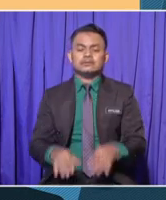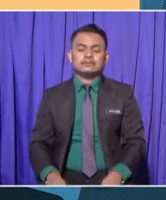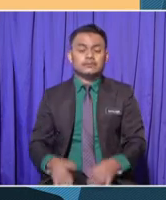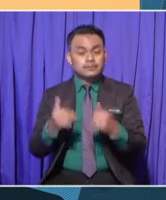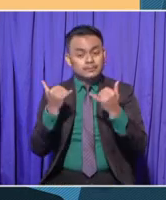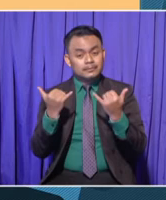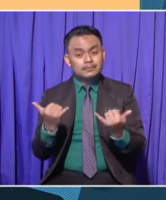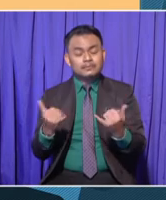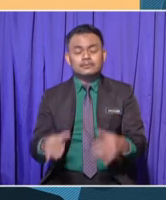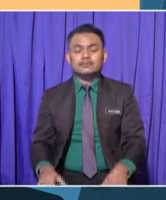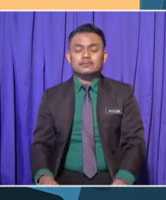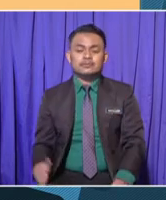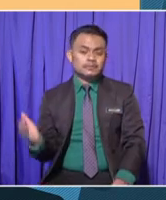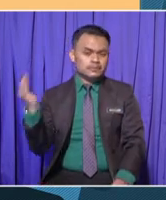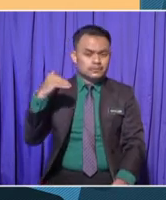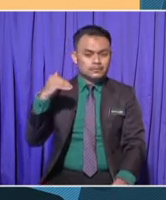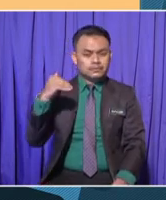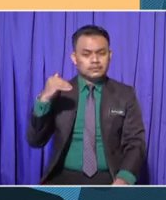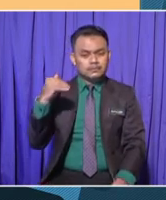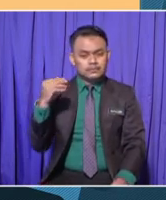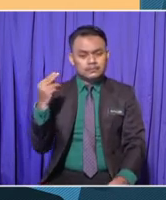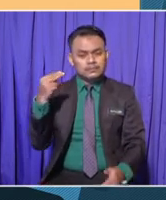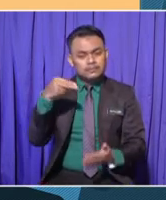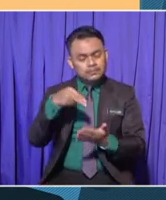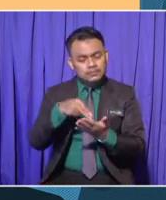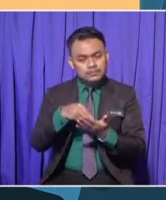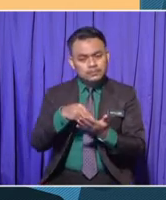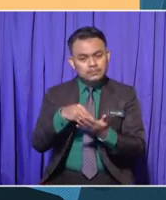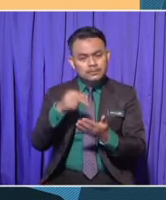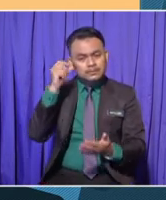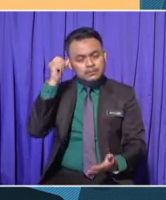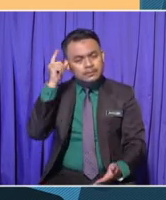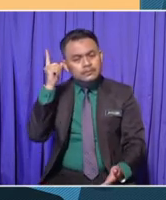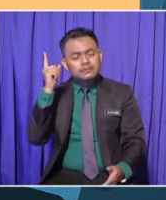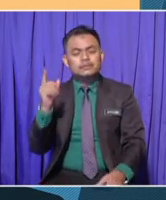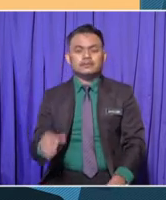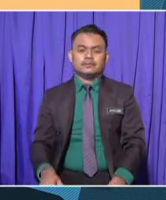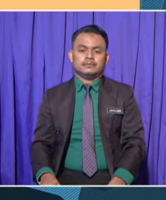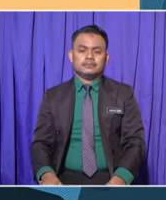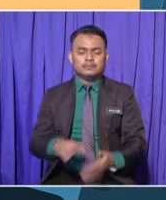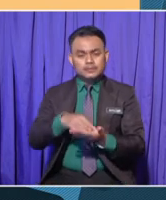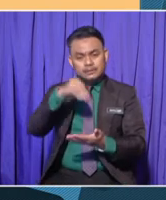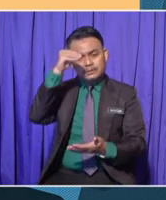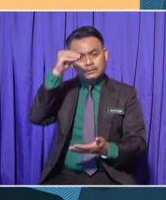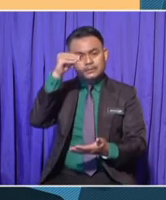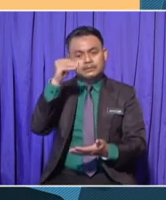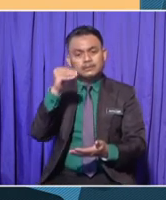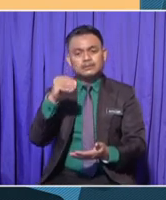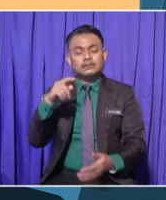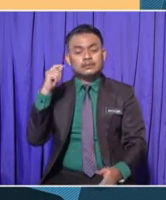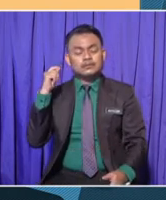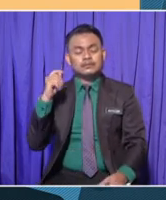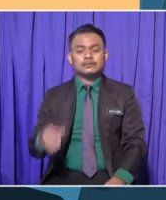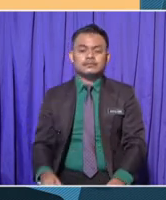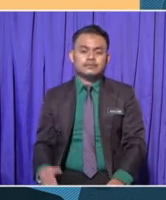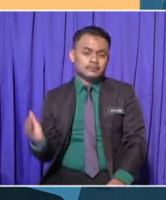Now, let's review your understanding of our lesson earlier.